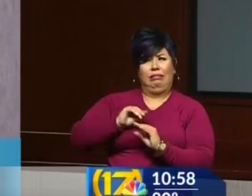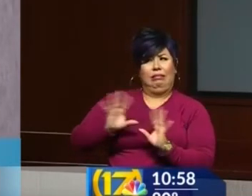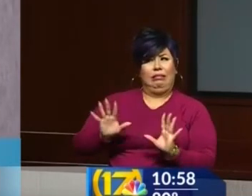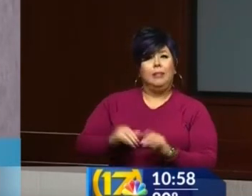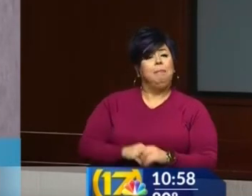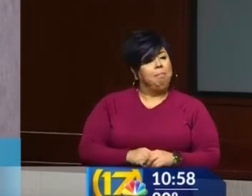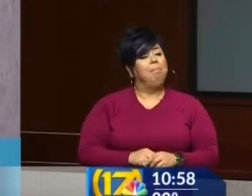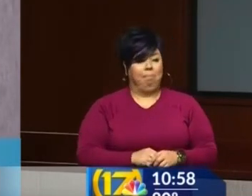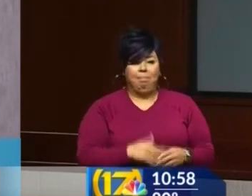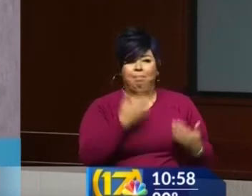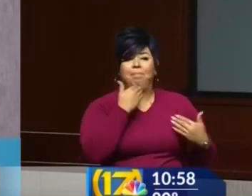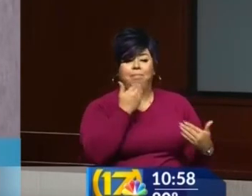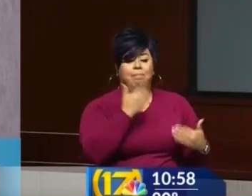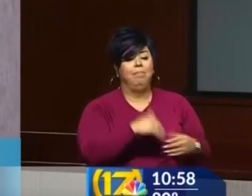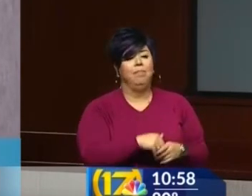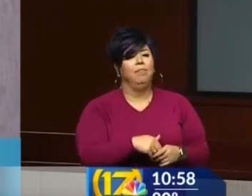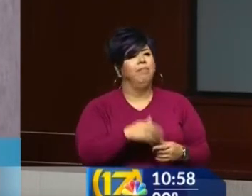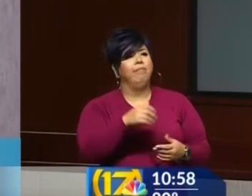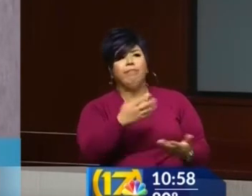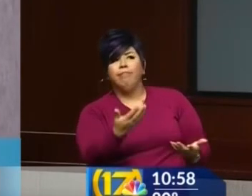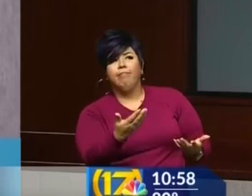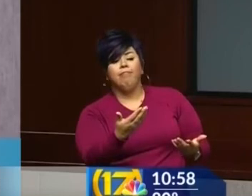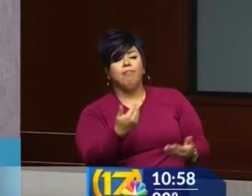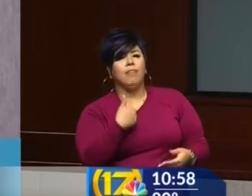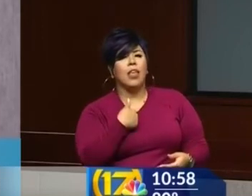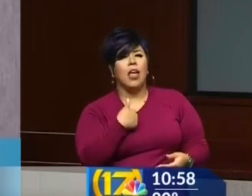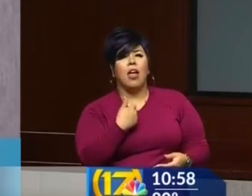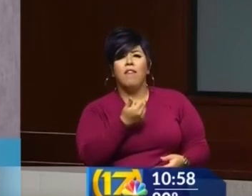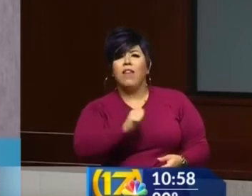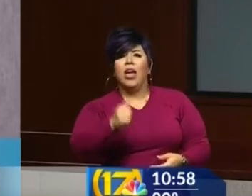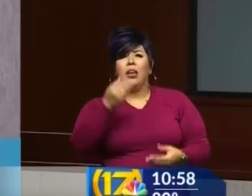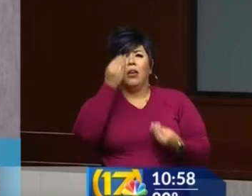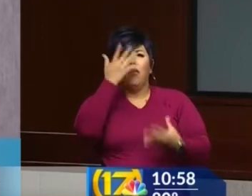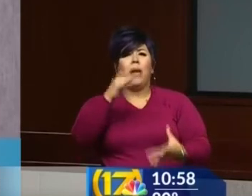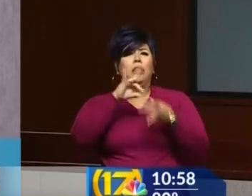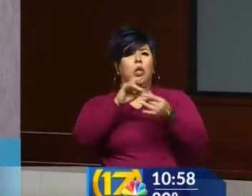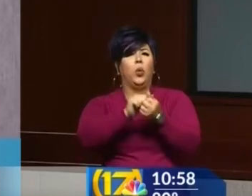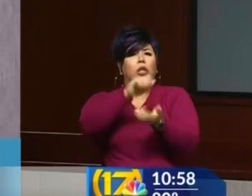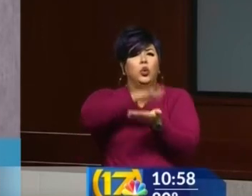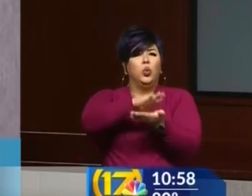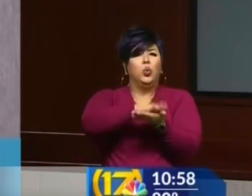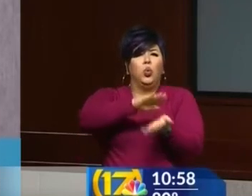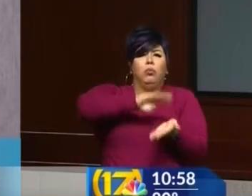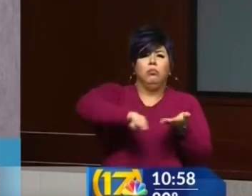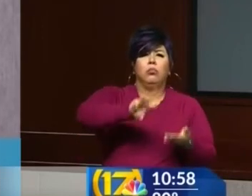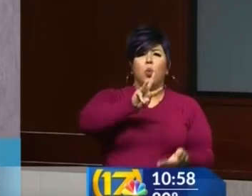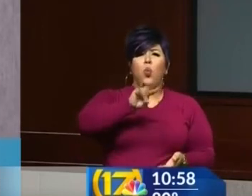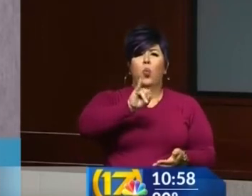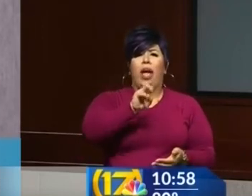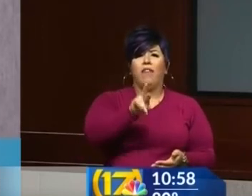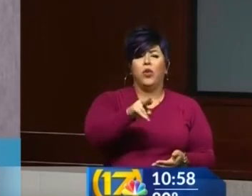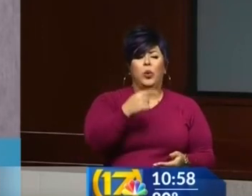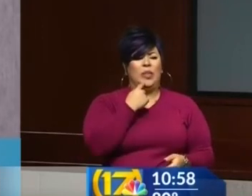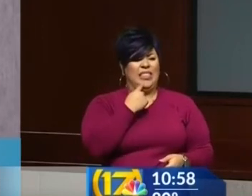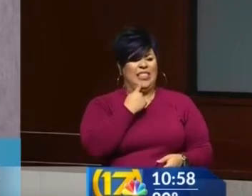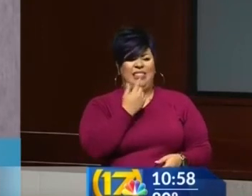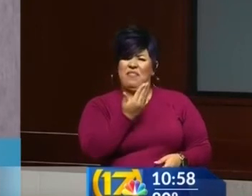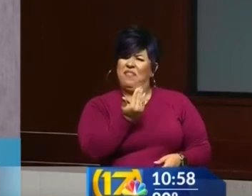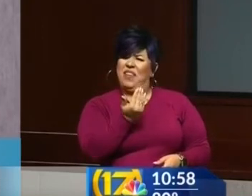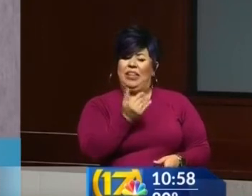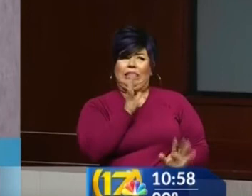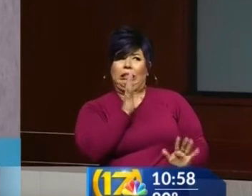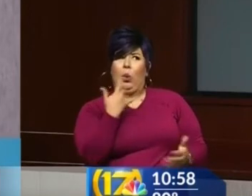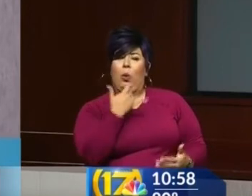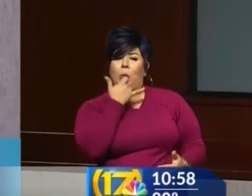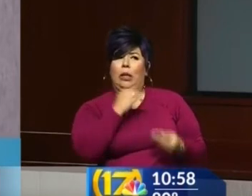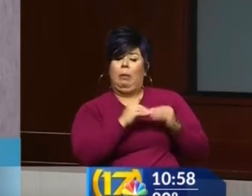Indeed it does. Thank you. And any chance that you have an update on school waivers? I believe last week you said that at least 15. I don't want to